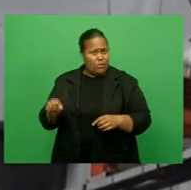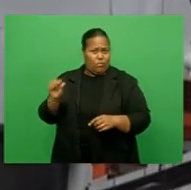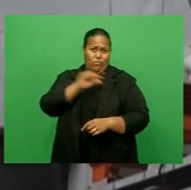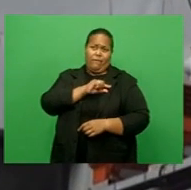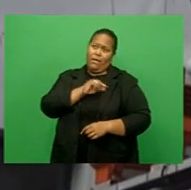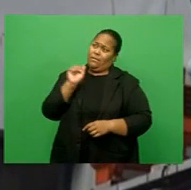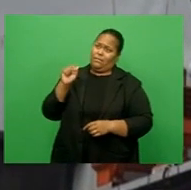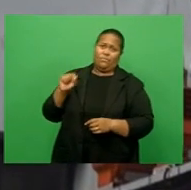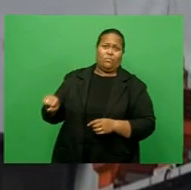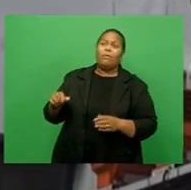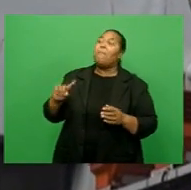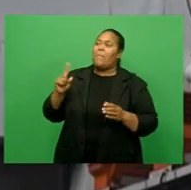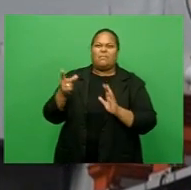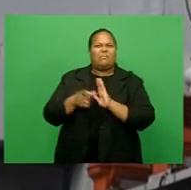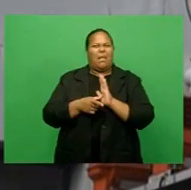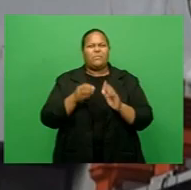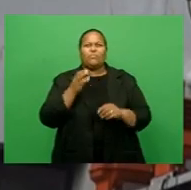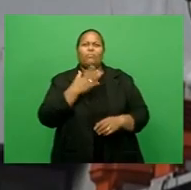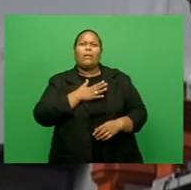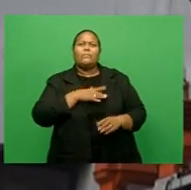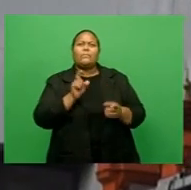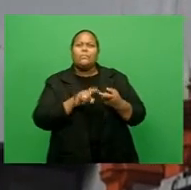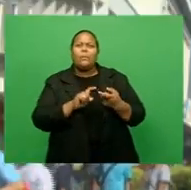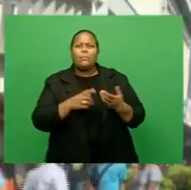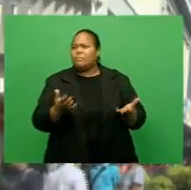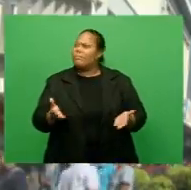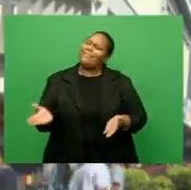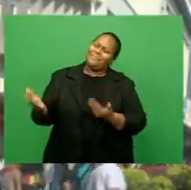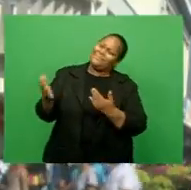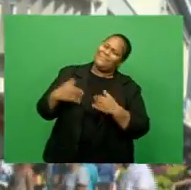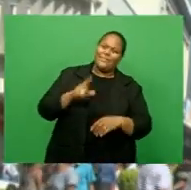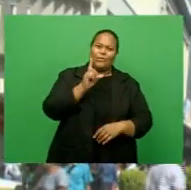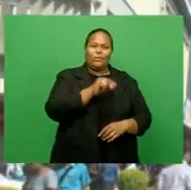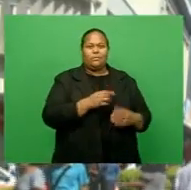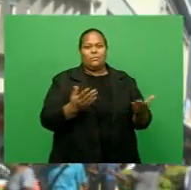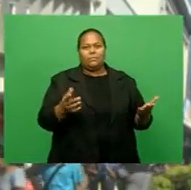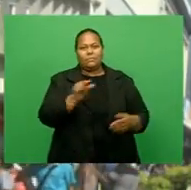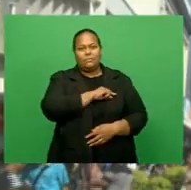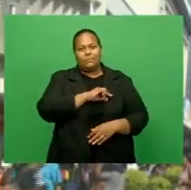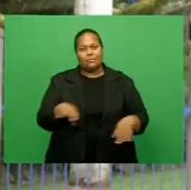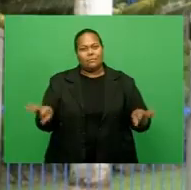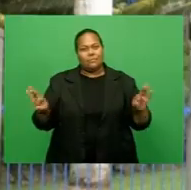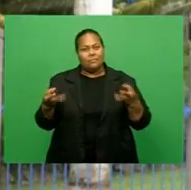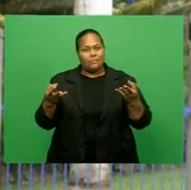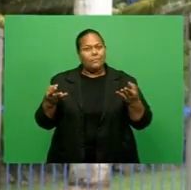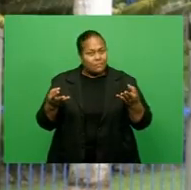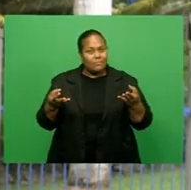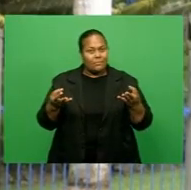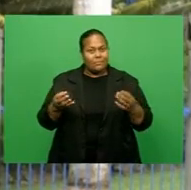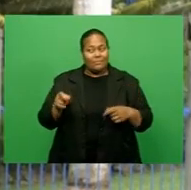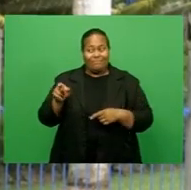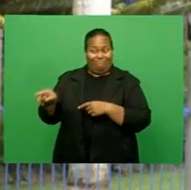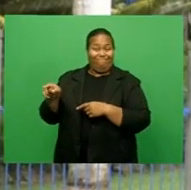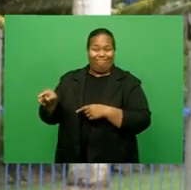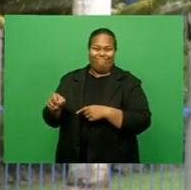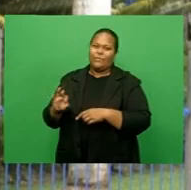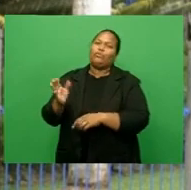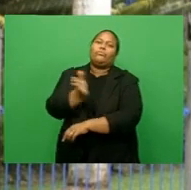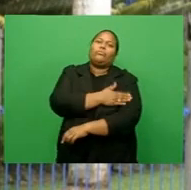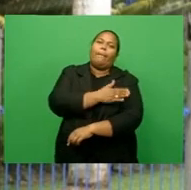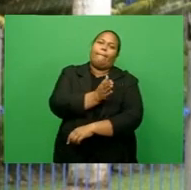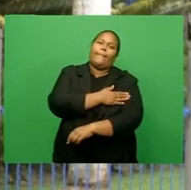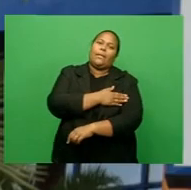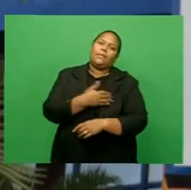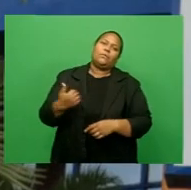to cut cost, so we say, yeah, go and do that. Kumar says unlicensed electricians are nothing but trouble for those who